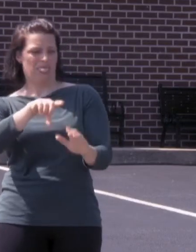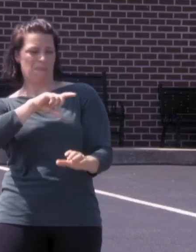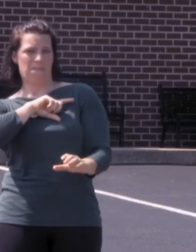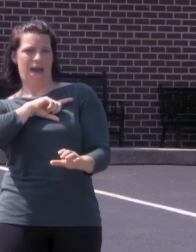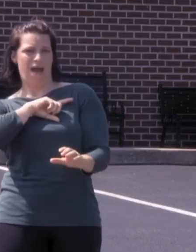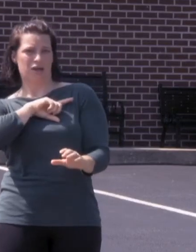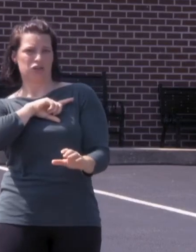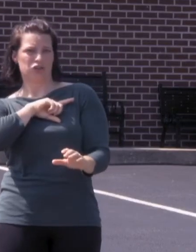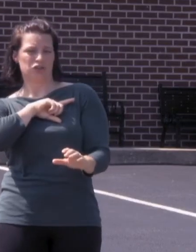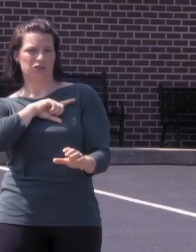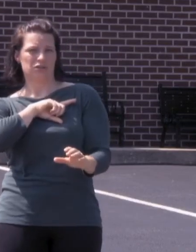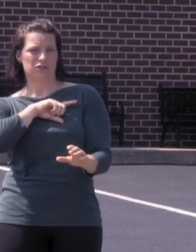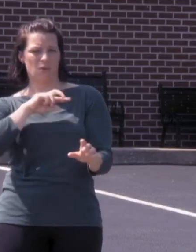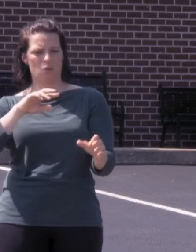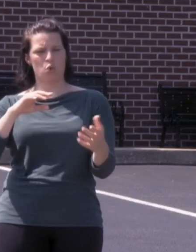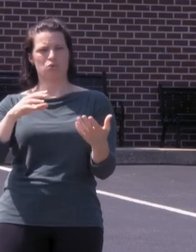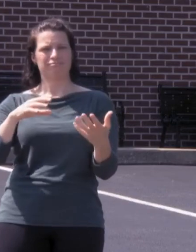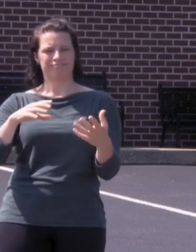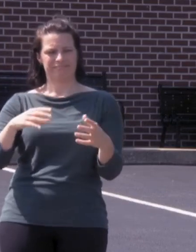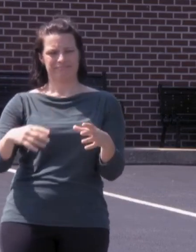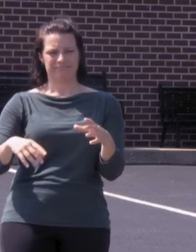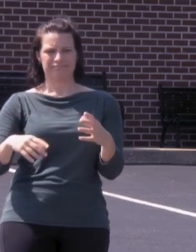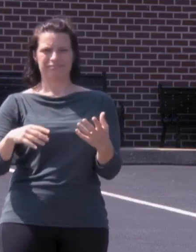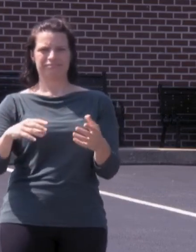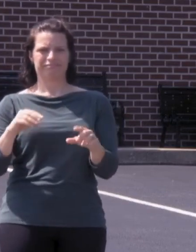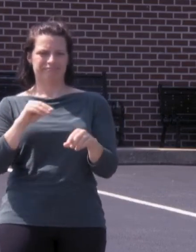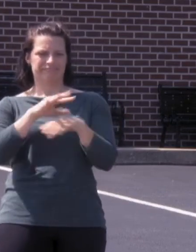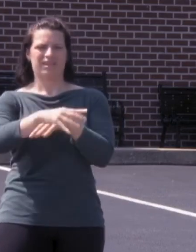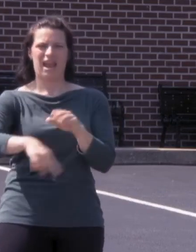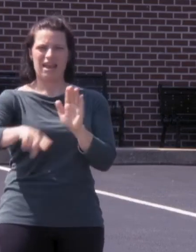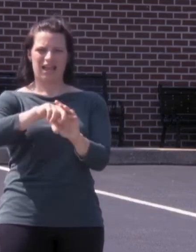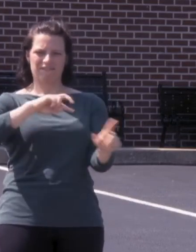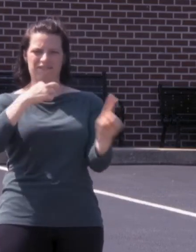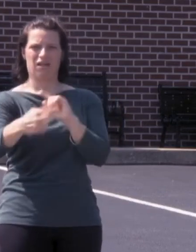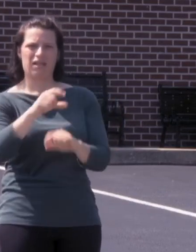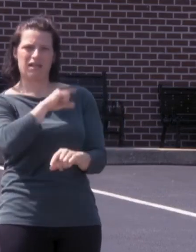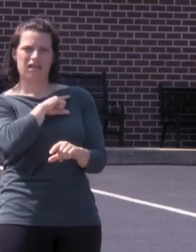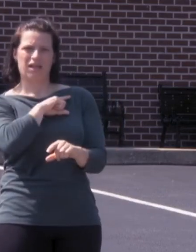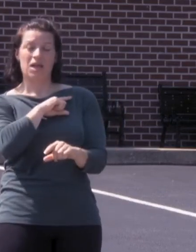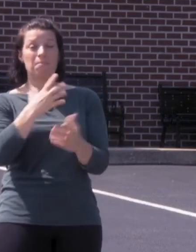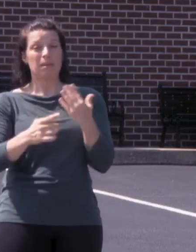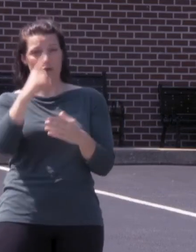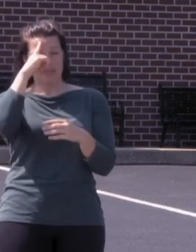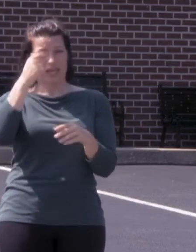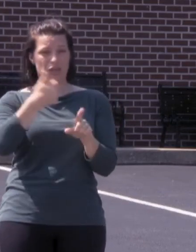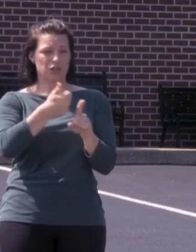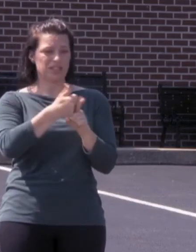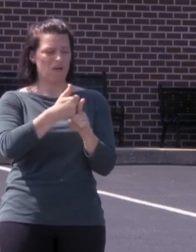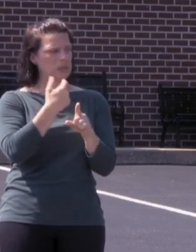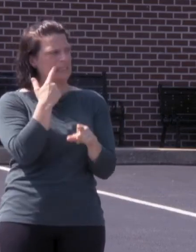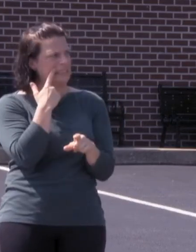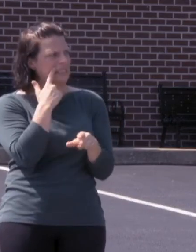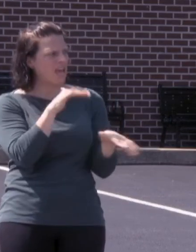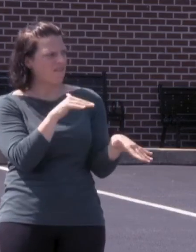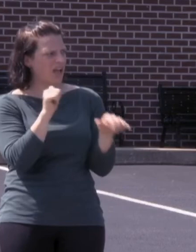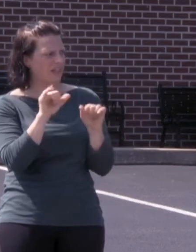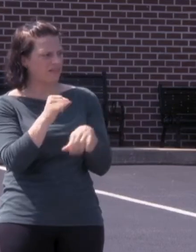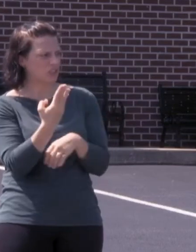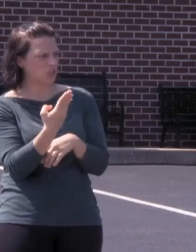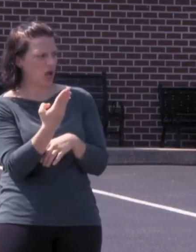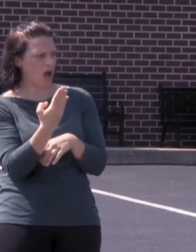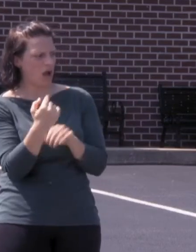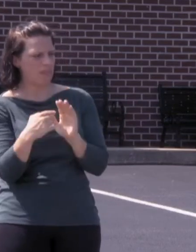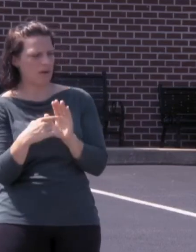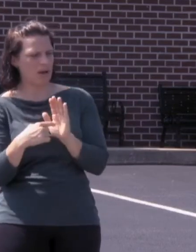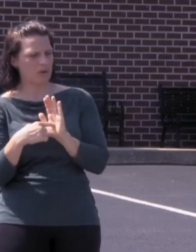you have the capacity, you're going to be thinking, oh, well, if I leave here, I'm going to show up on a database, right? So now there's